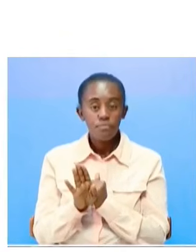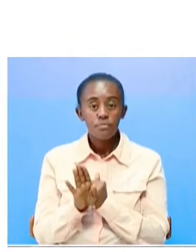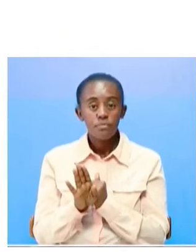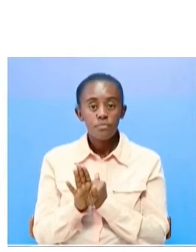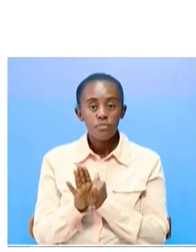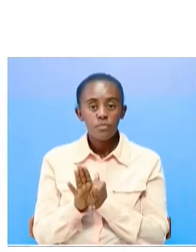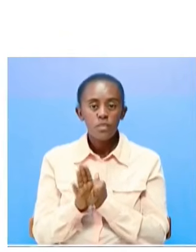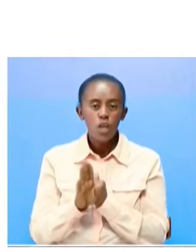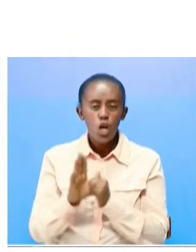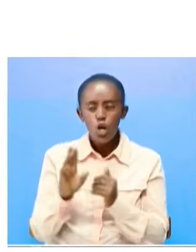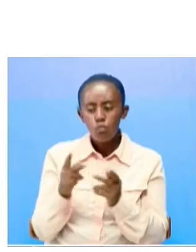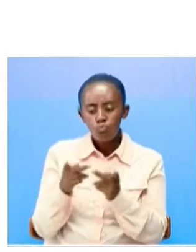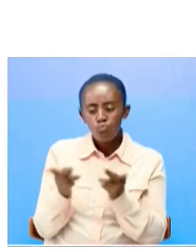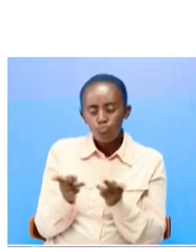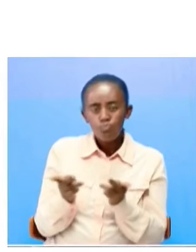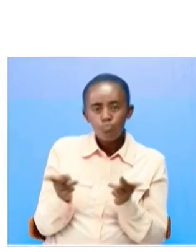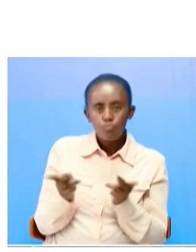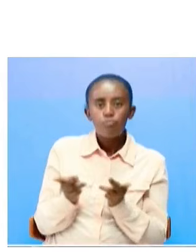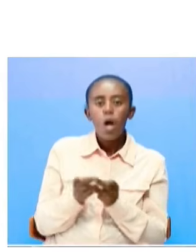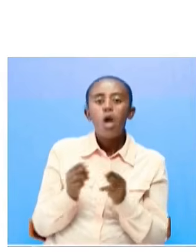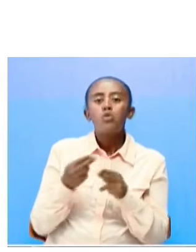in a small village.